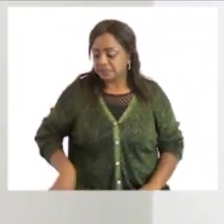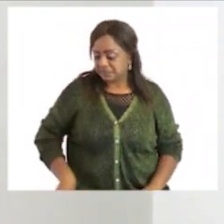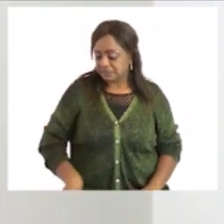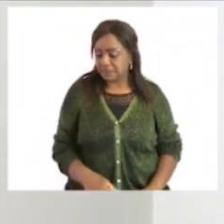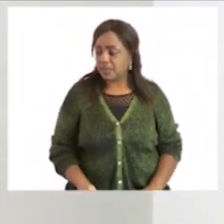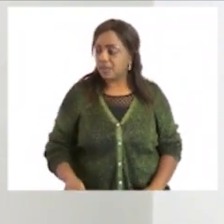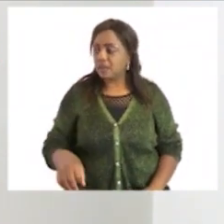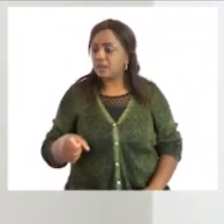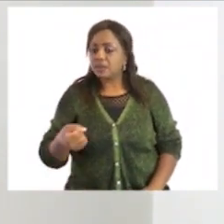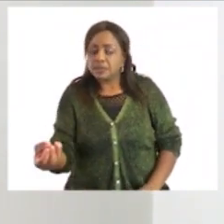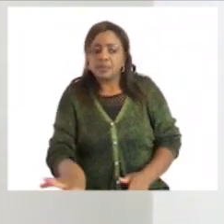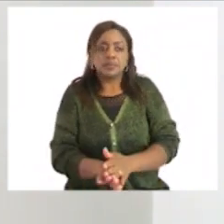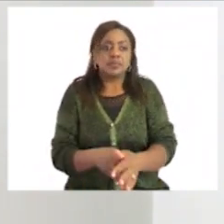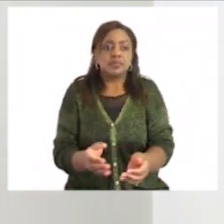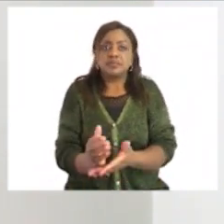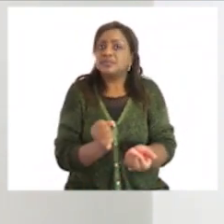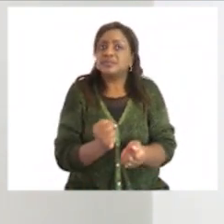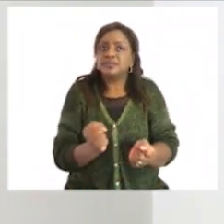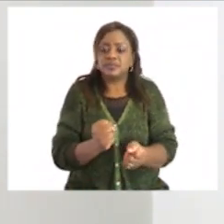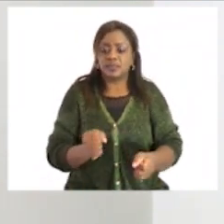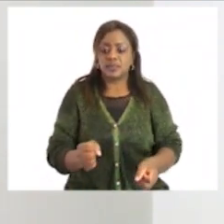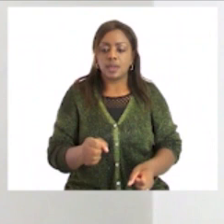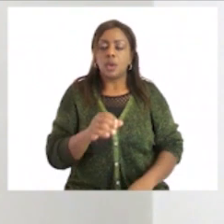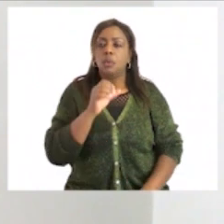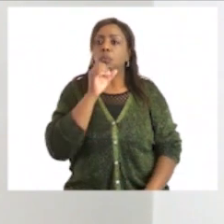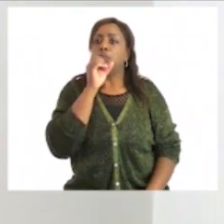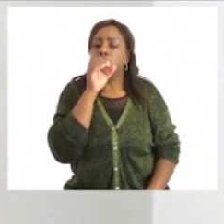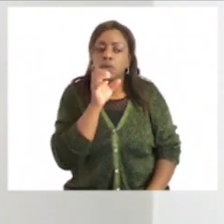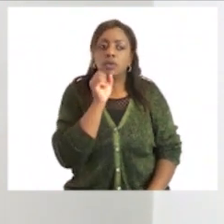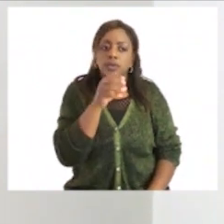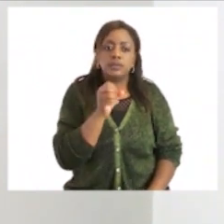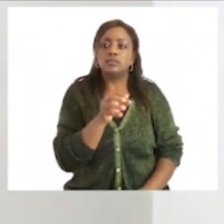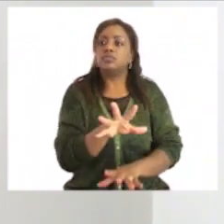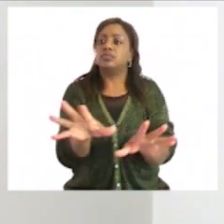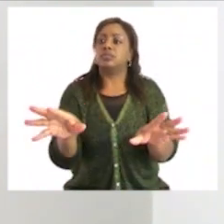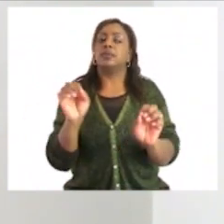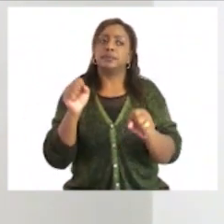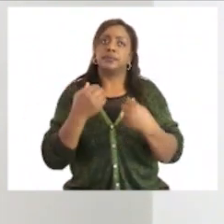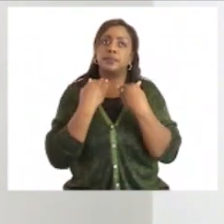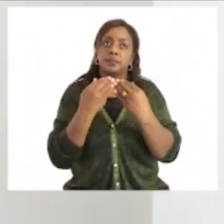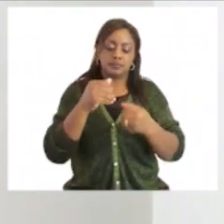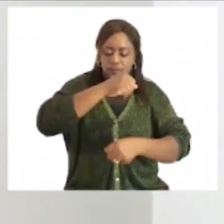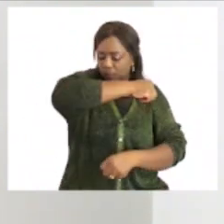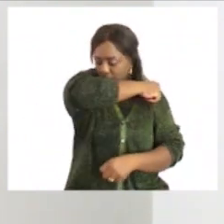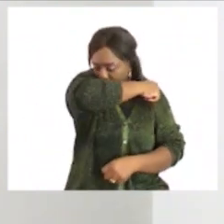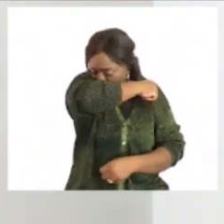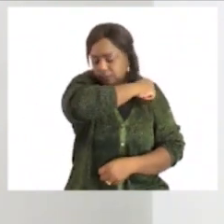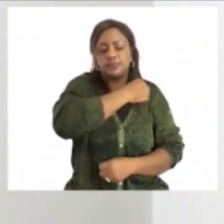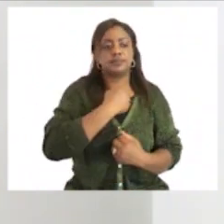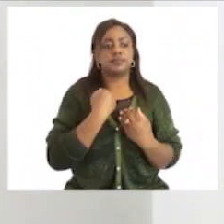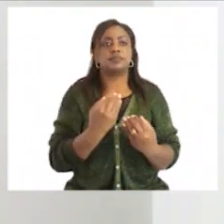you sneeze and you cough without coughing into your arm. So that is how quickly germs can